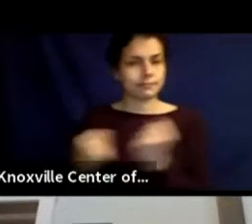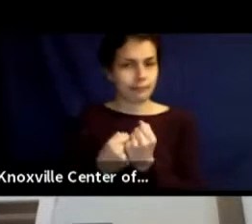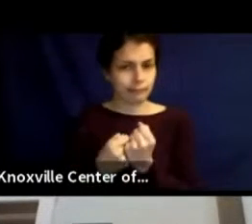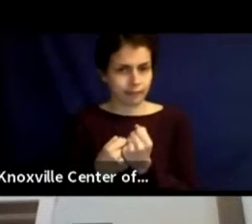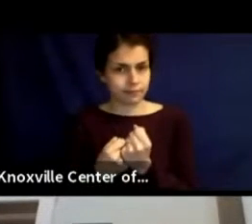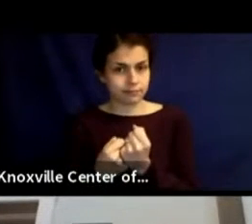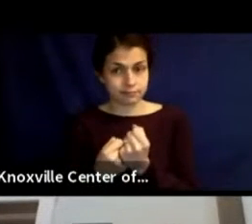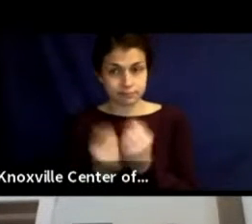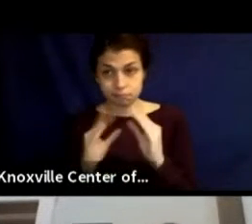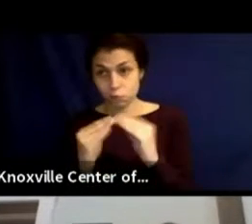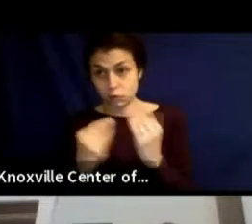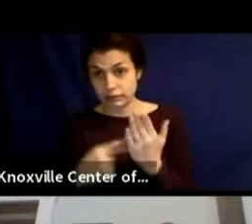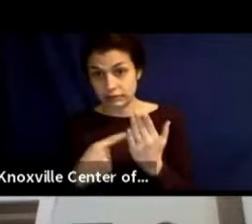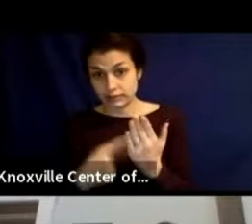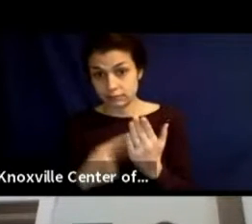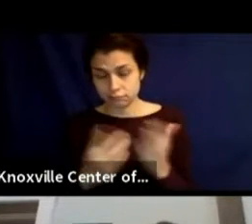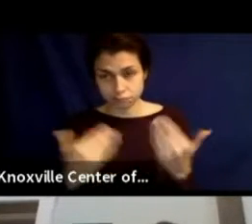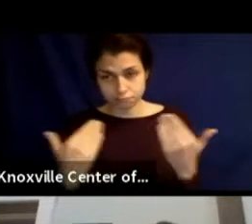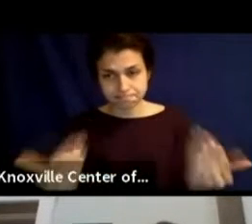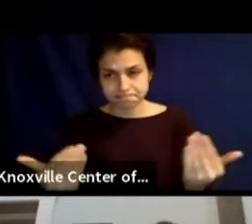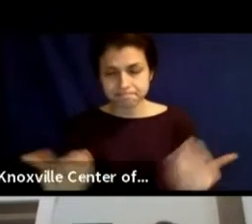please.